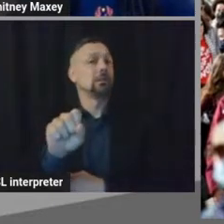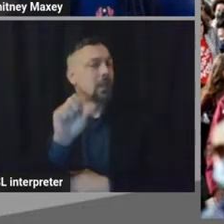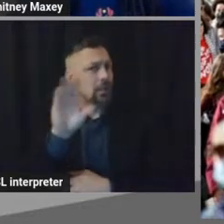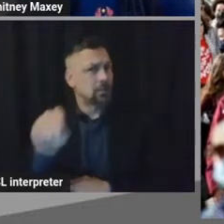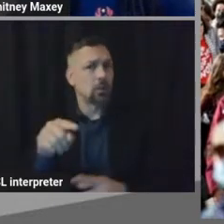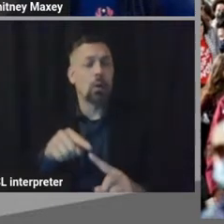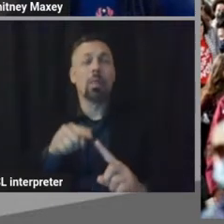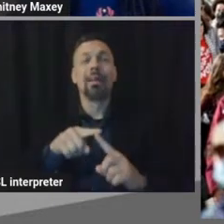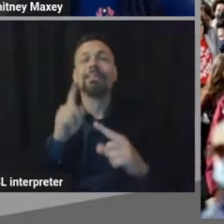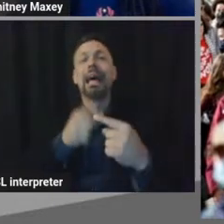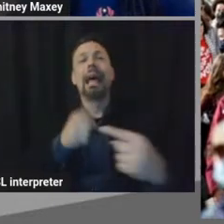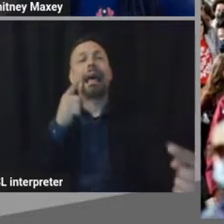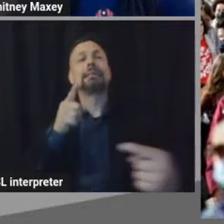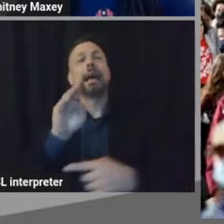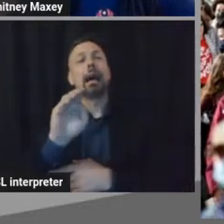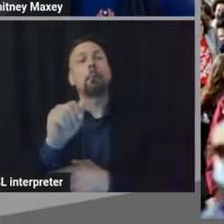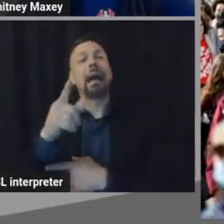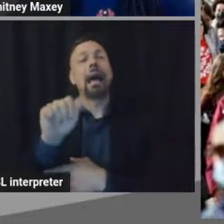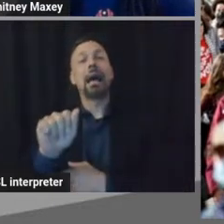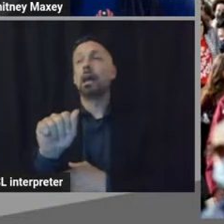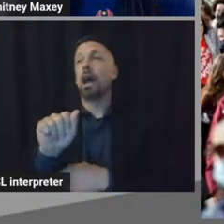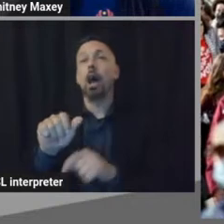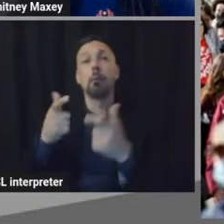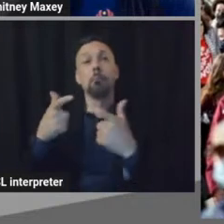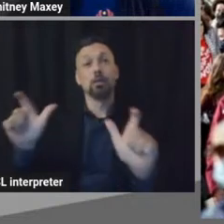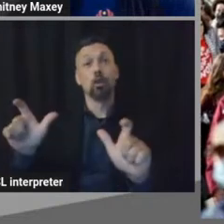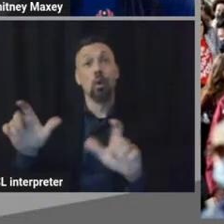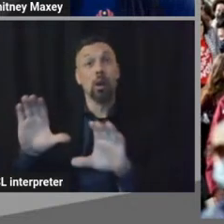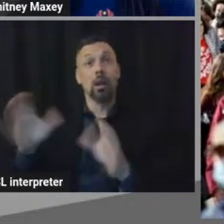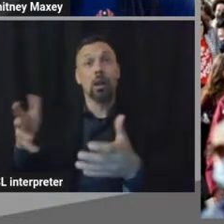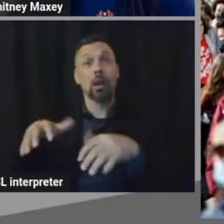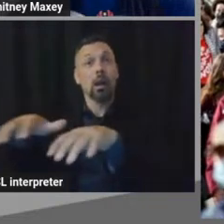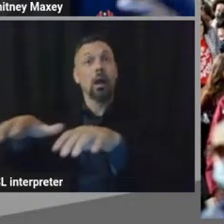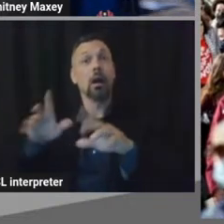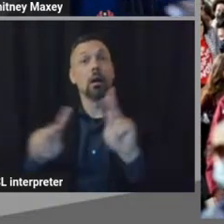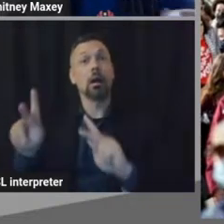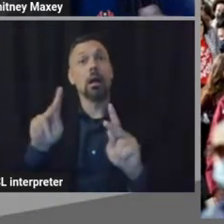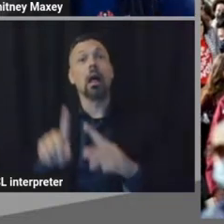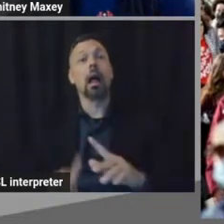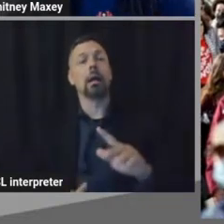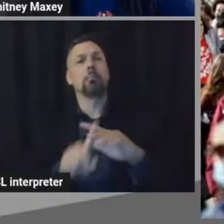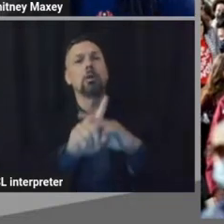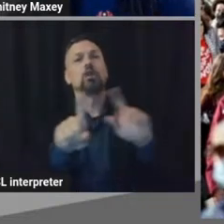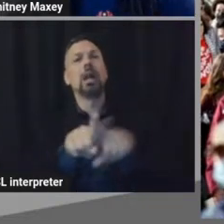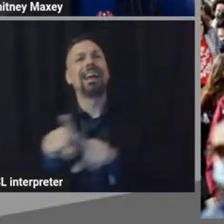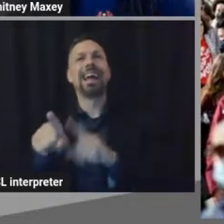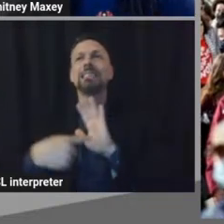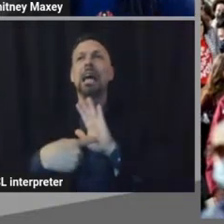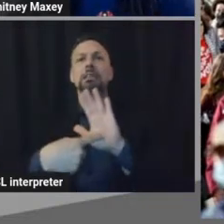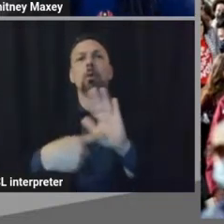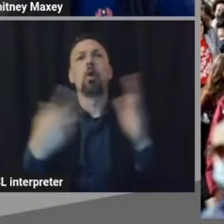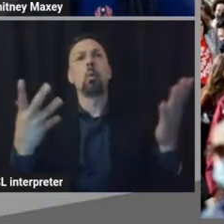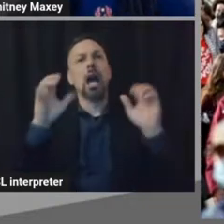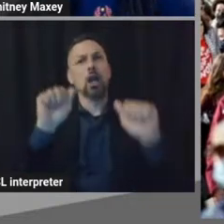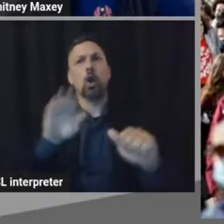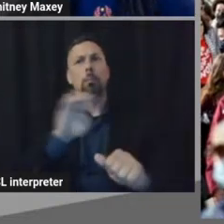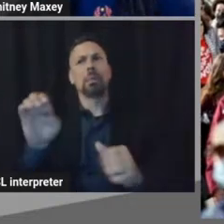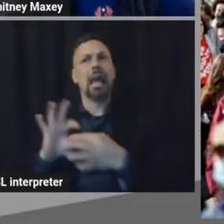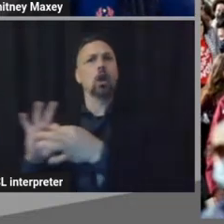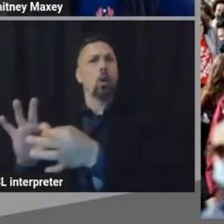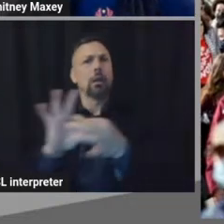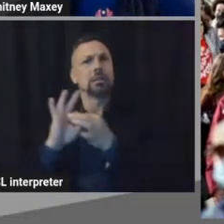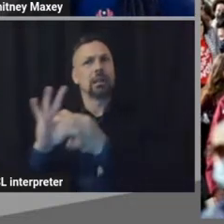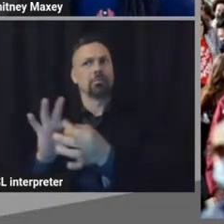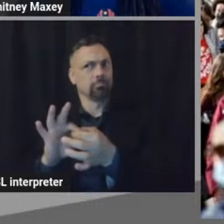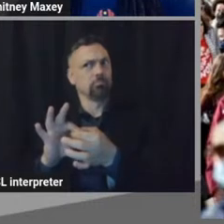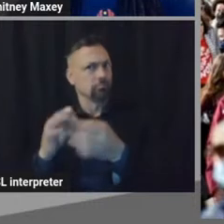kind of anti-MAGA majority began to emerge as a semblance of what could be a cohesive thing in